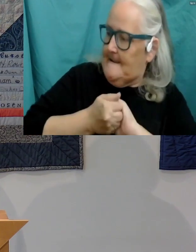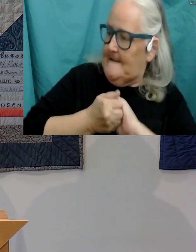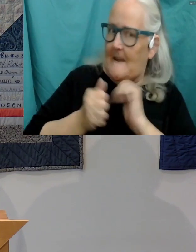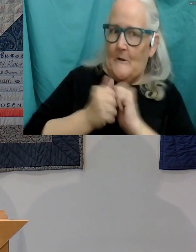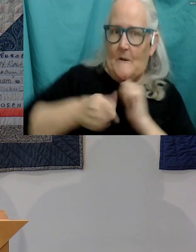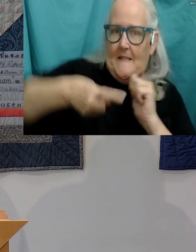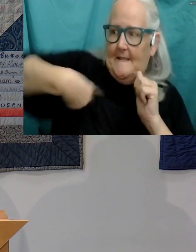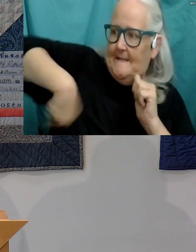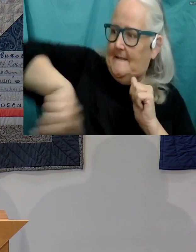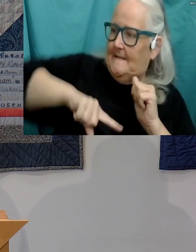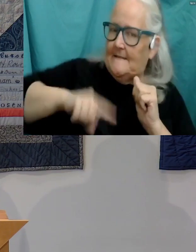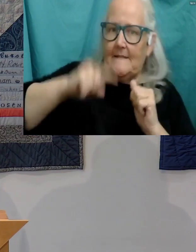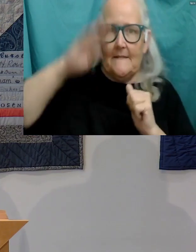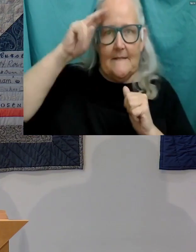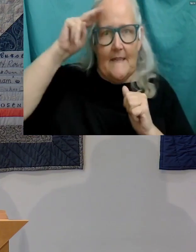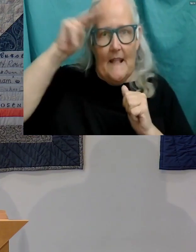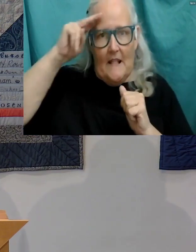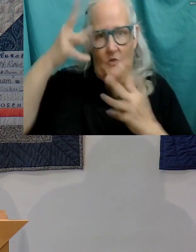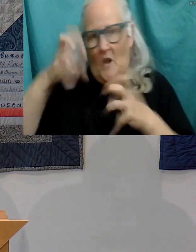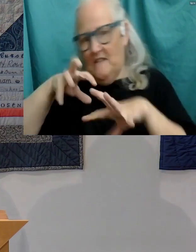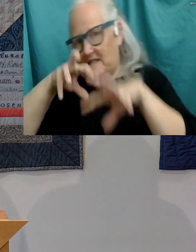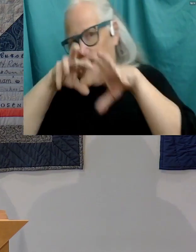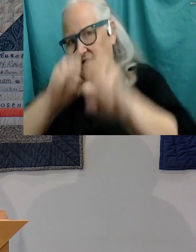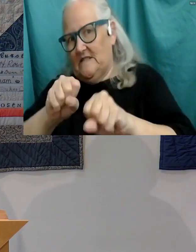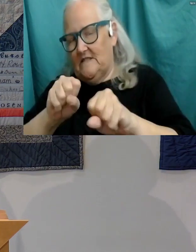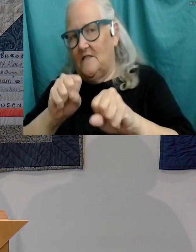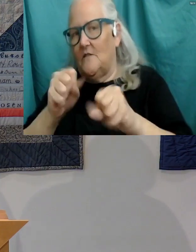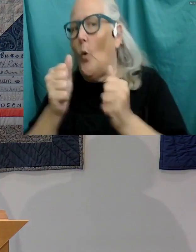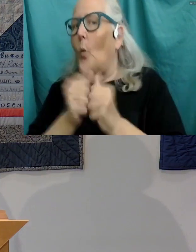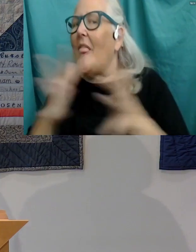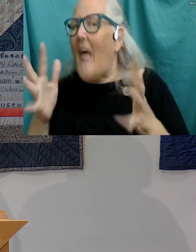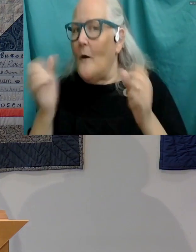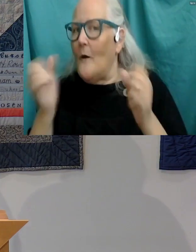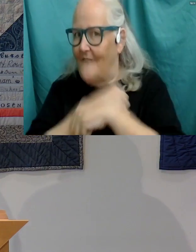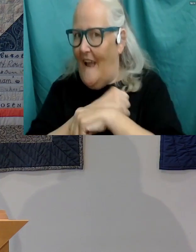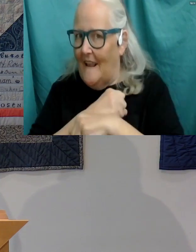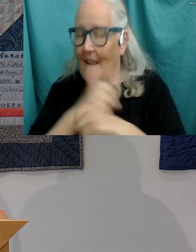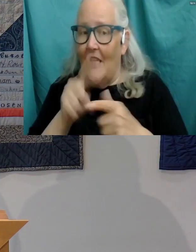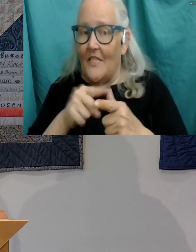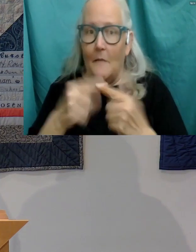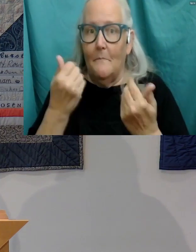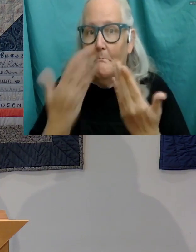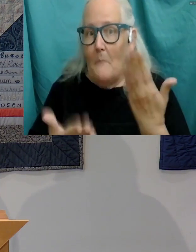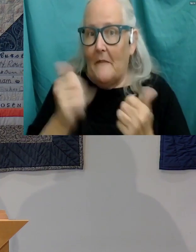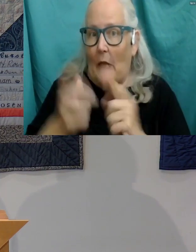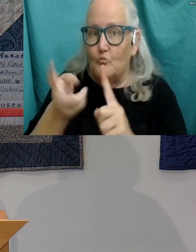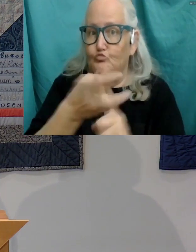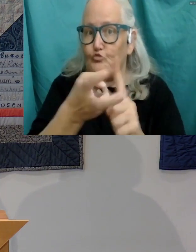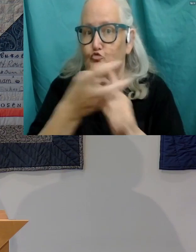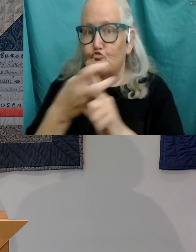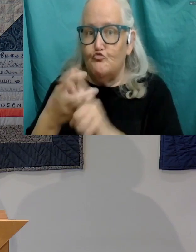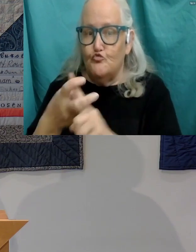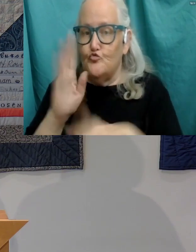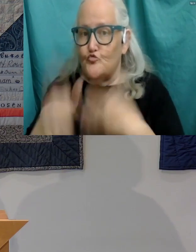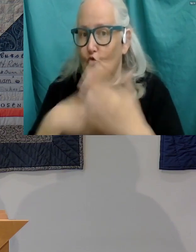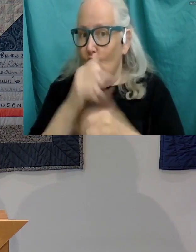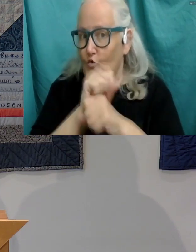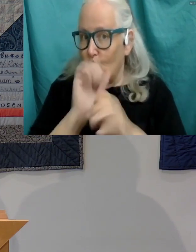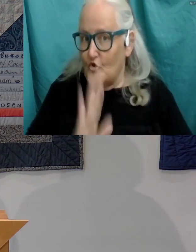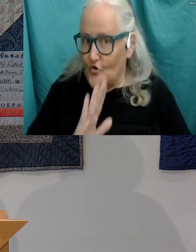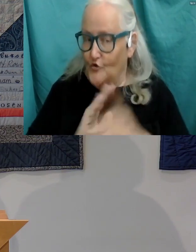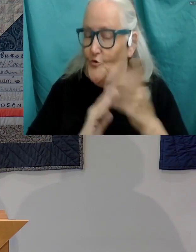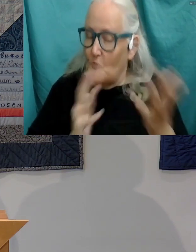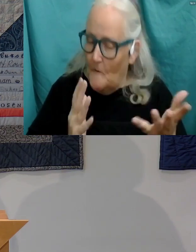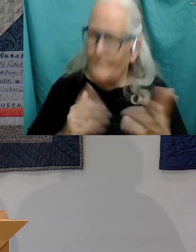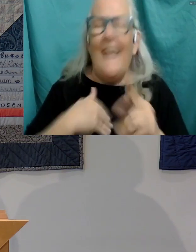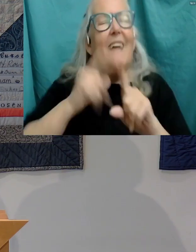that ship without fighting and then recruit the crew. There are many different kinds of pirates, but as